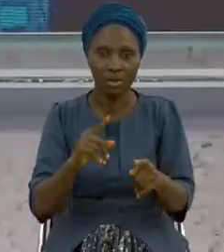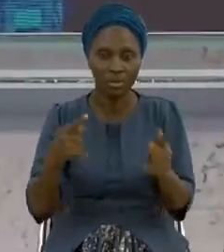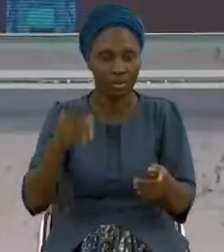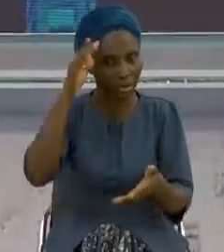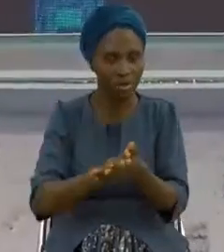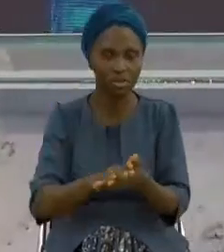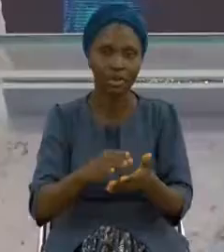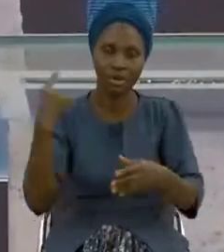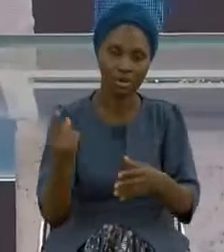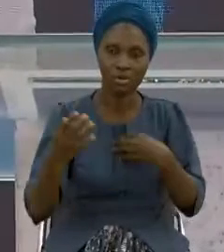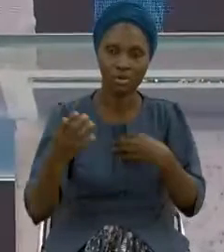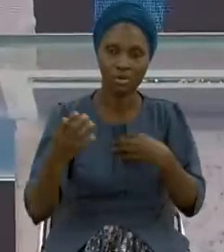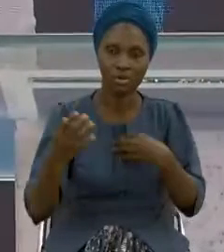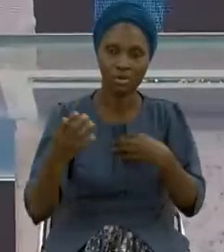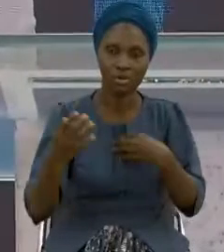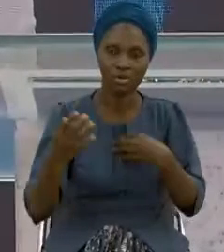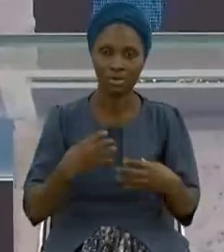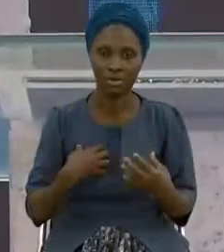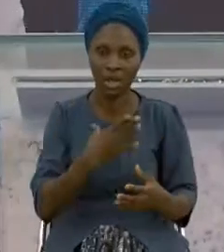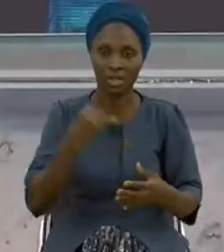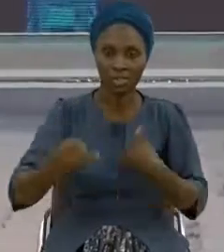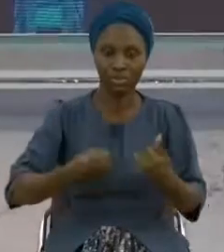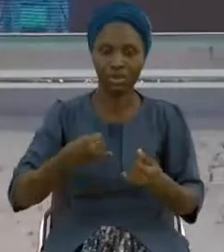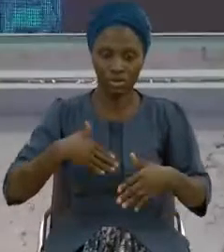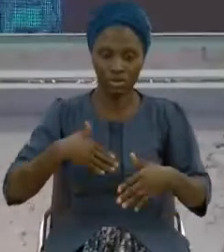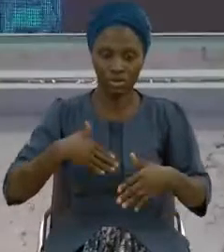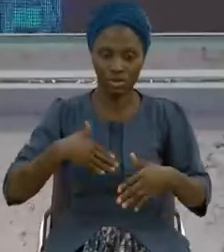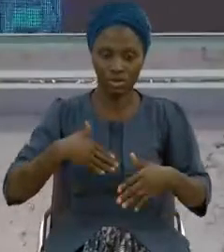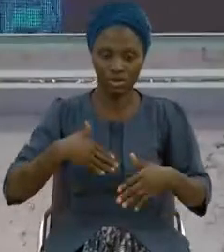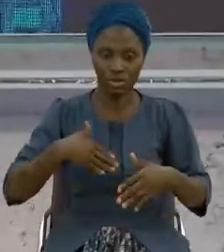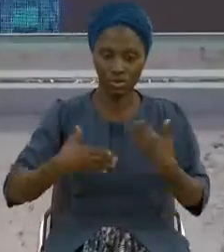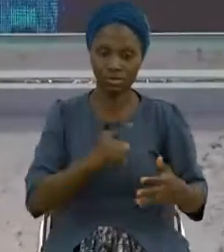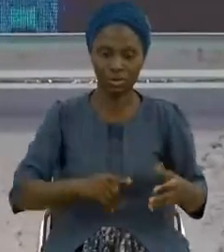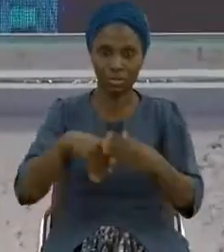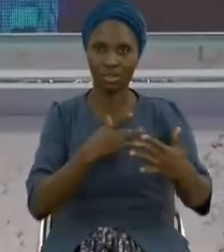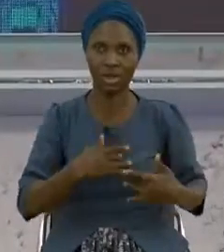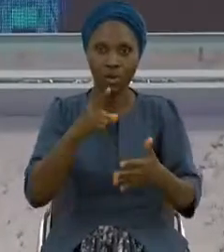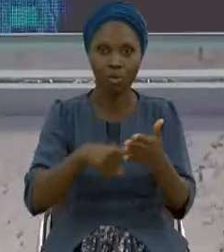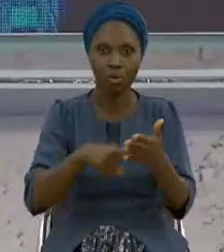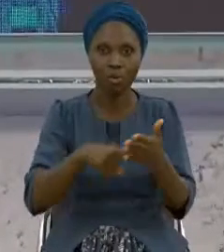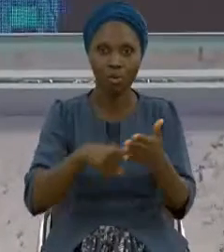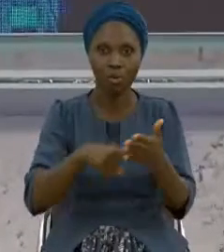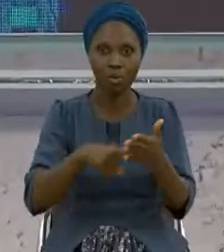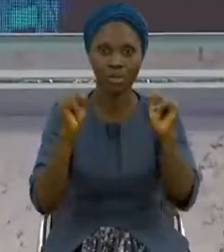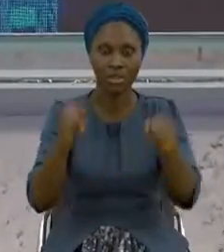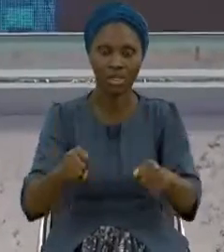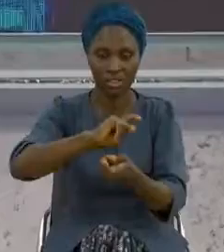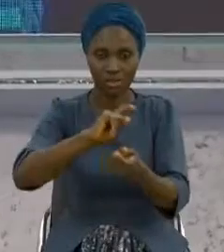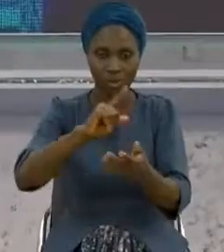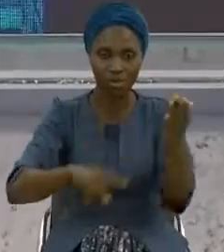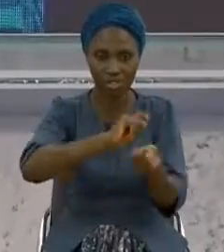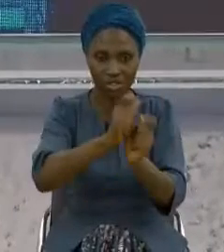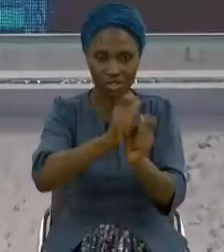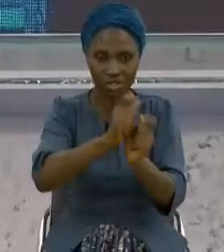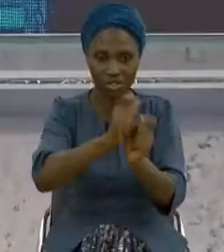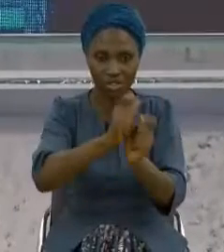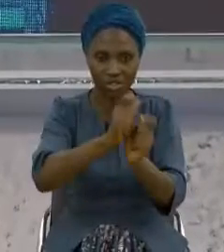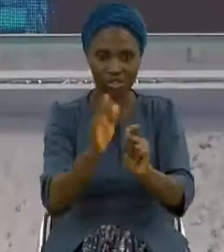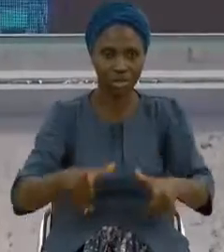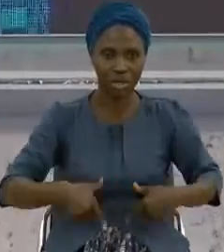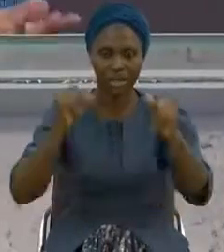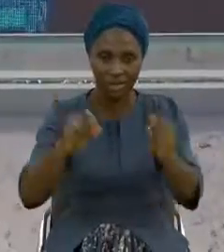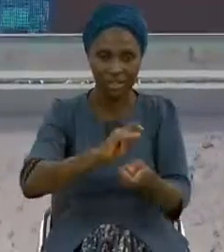your life can change his life. Or turn it around if the husband who has got the salvation and the